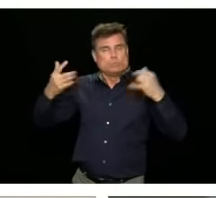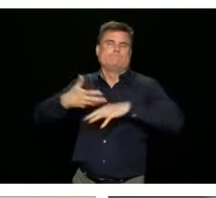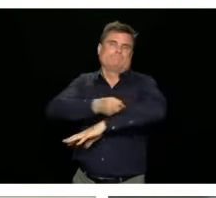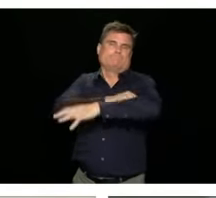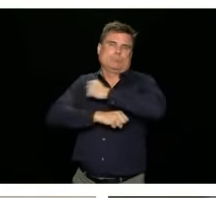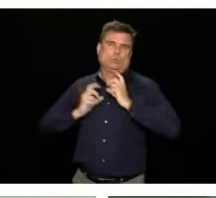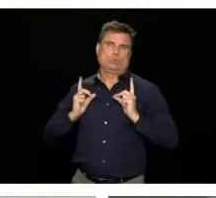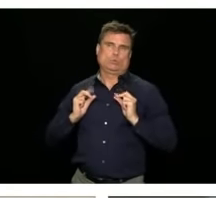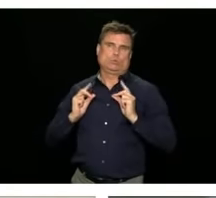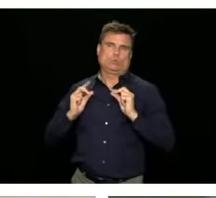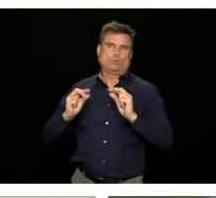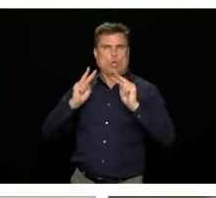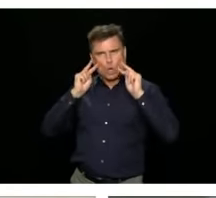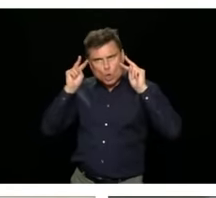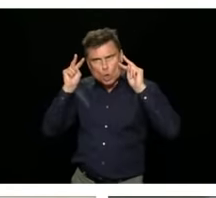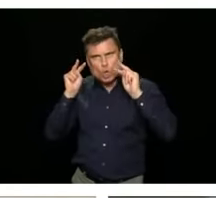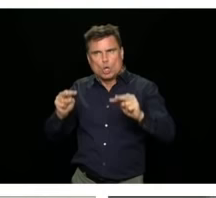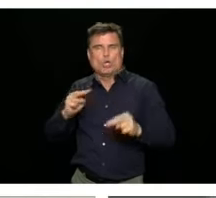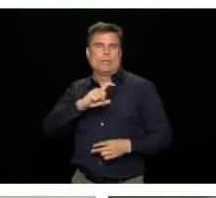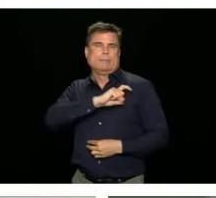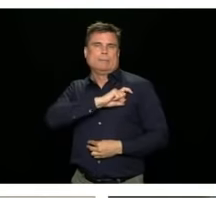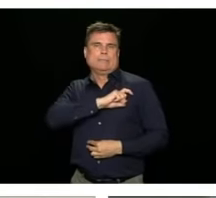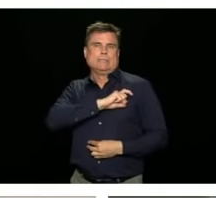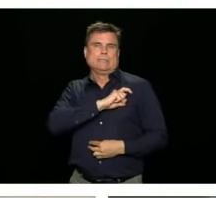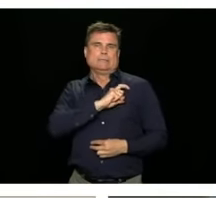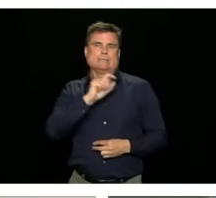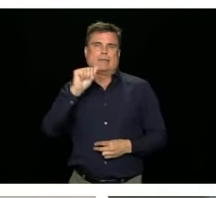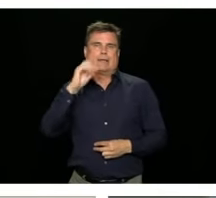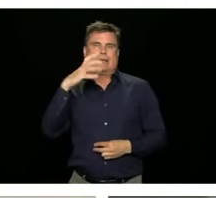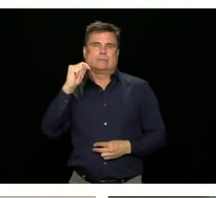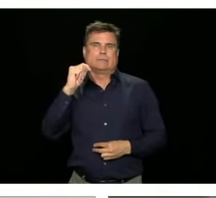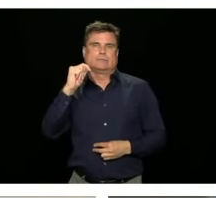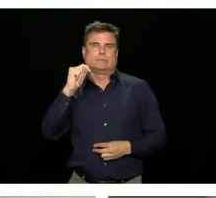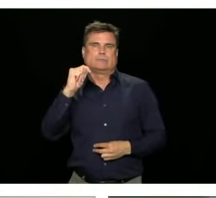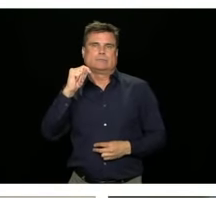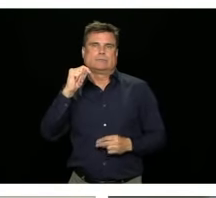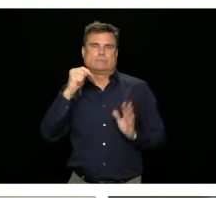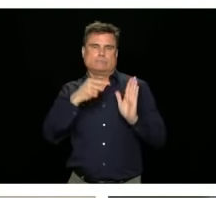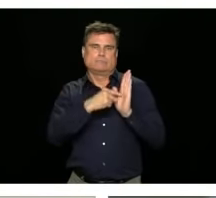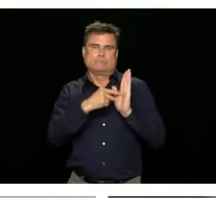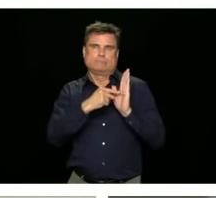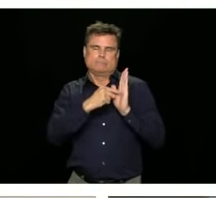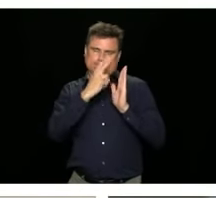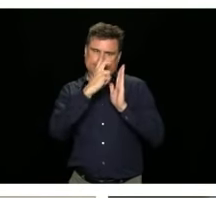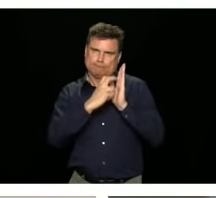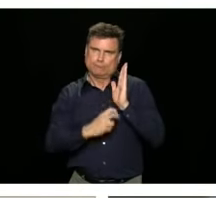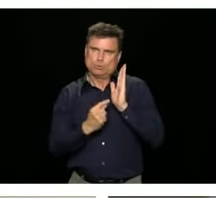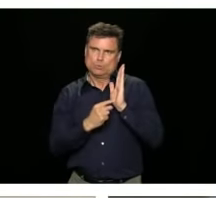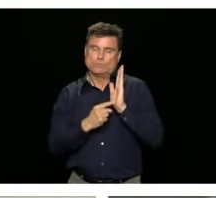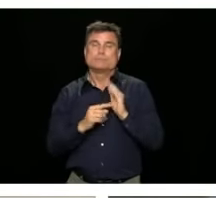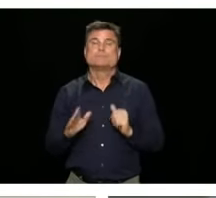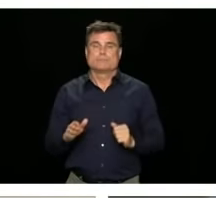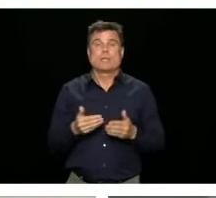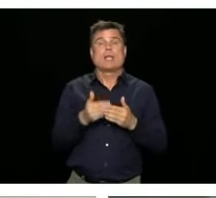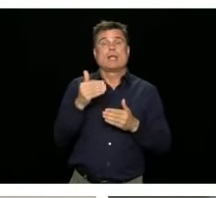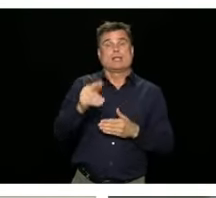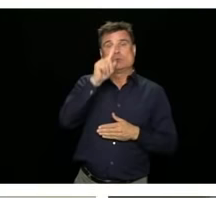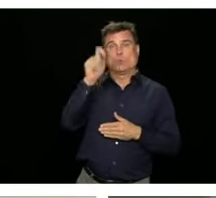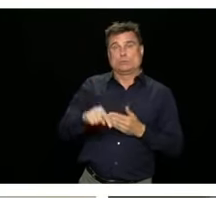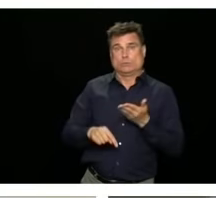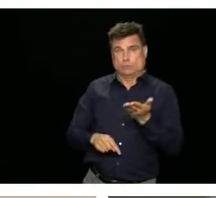see the really great discussions we're having here. The next question will be for Dr. Torore. Jasmine